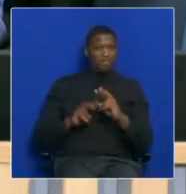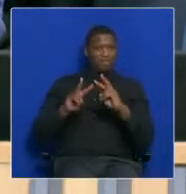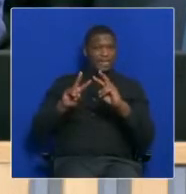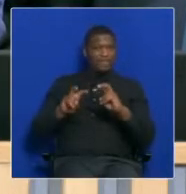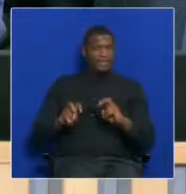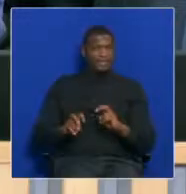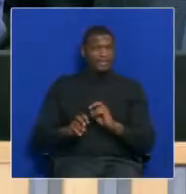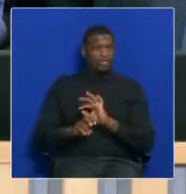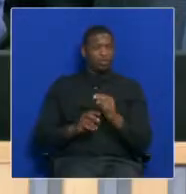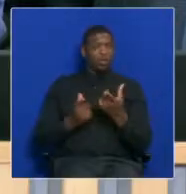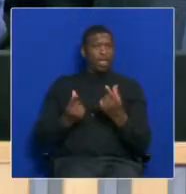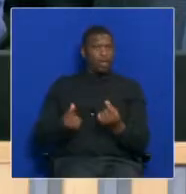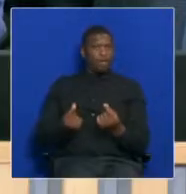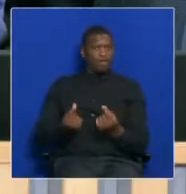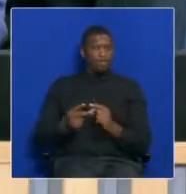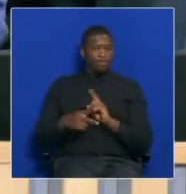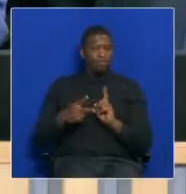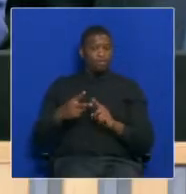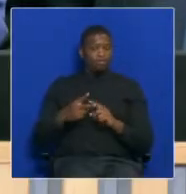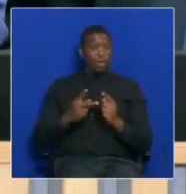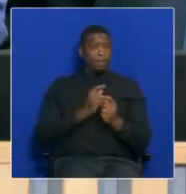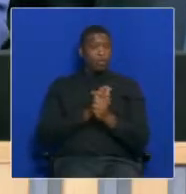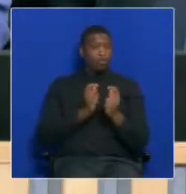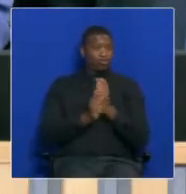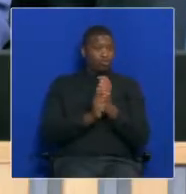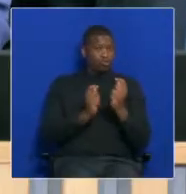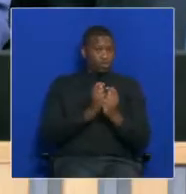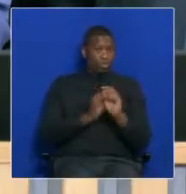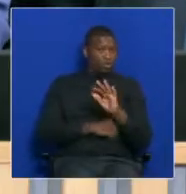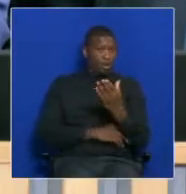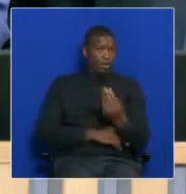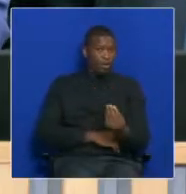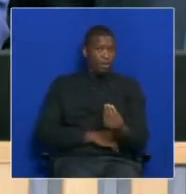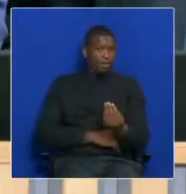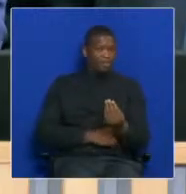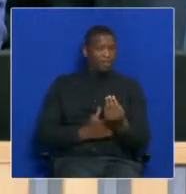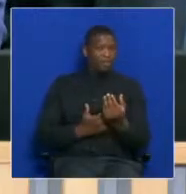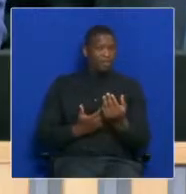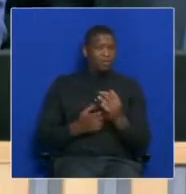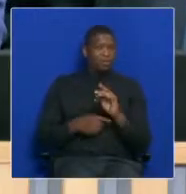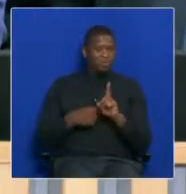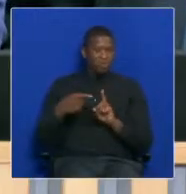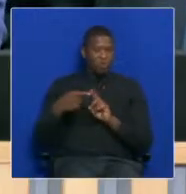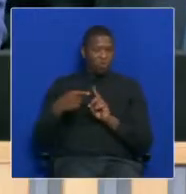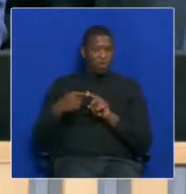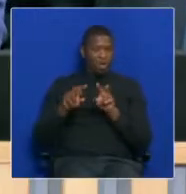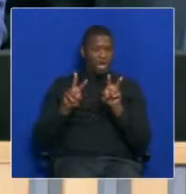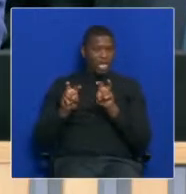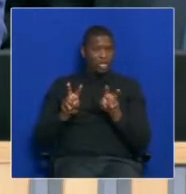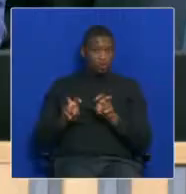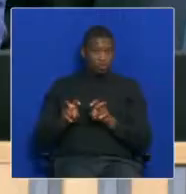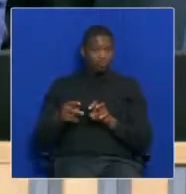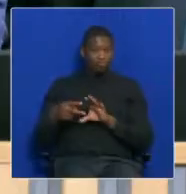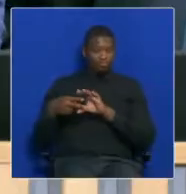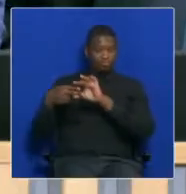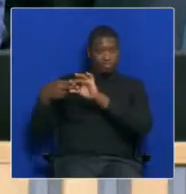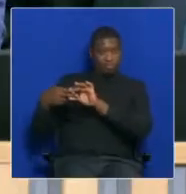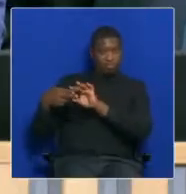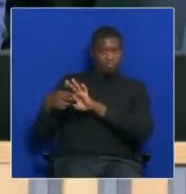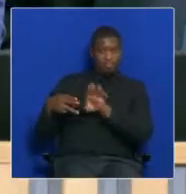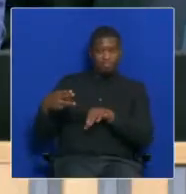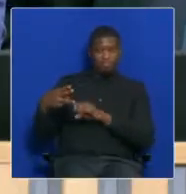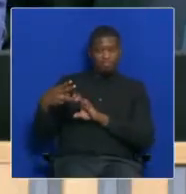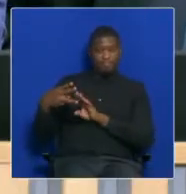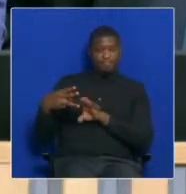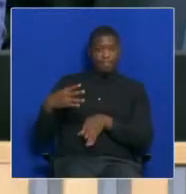The prosecutors did not have it. So that was the one issue. The second issue was the